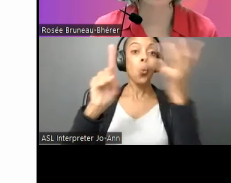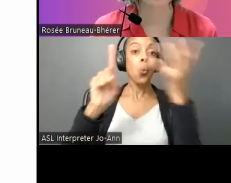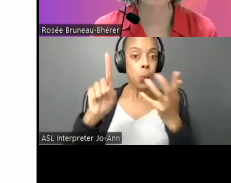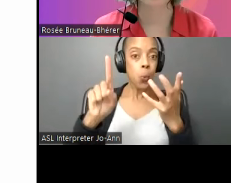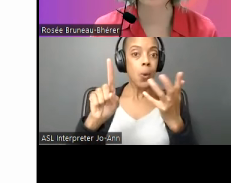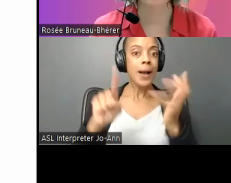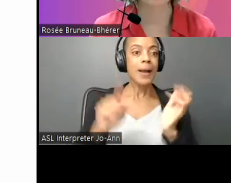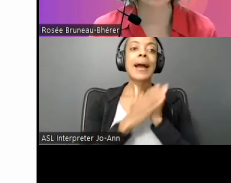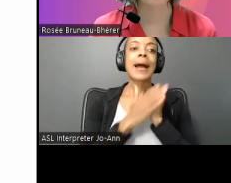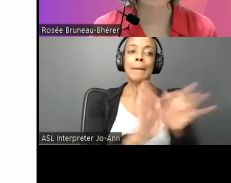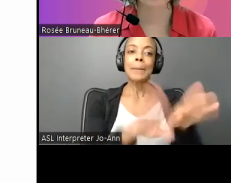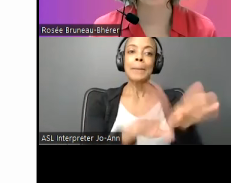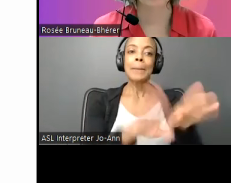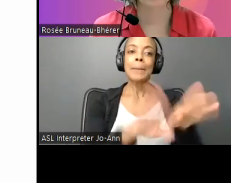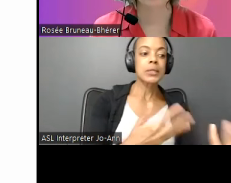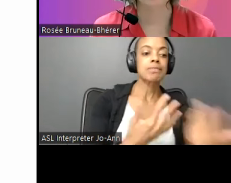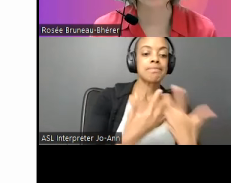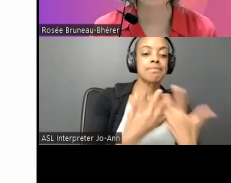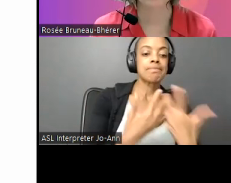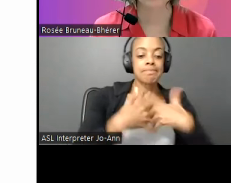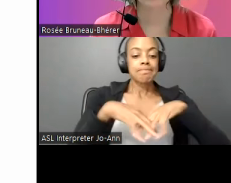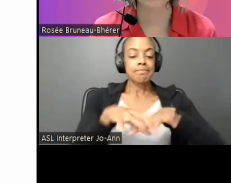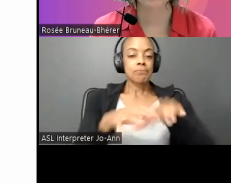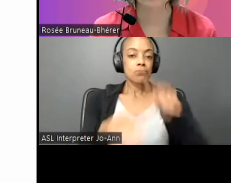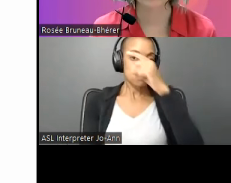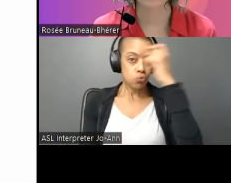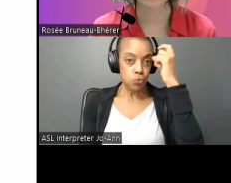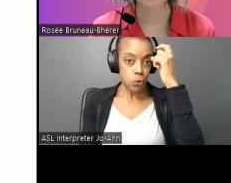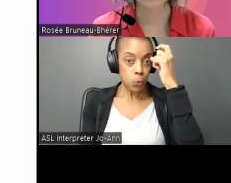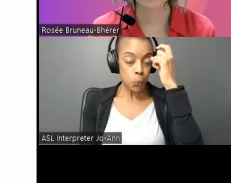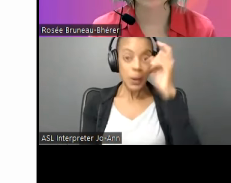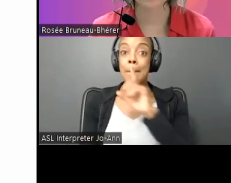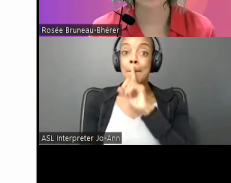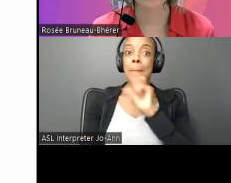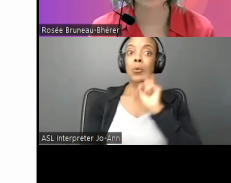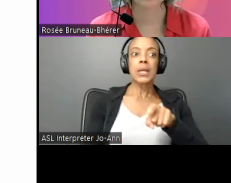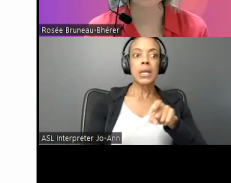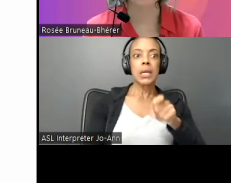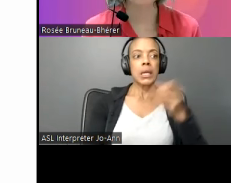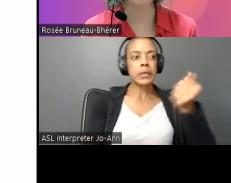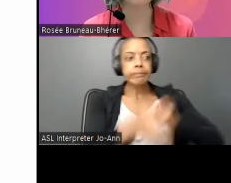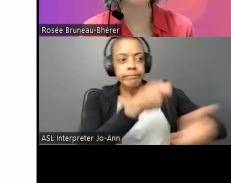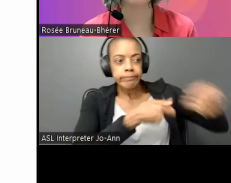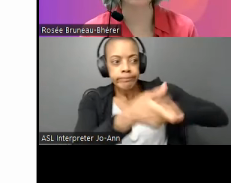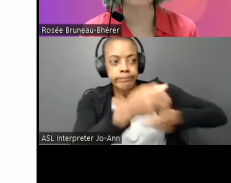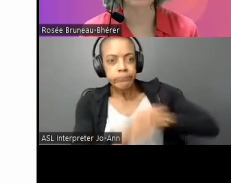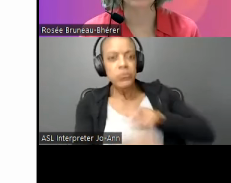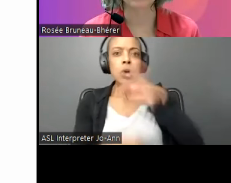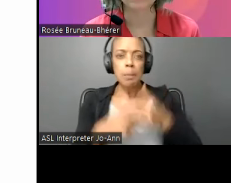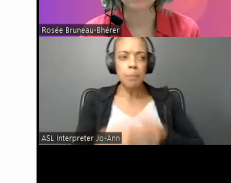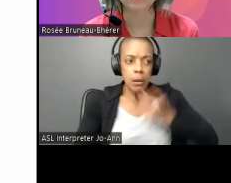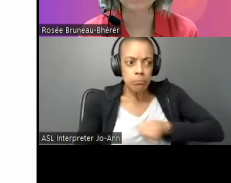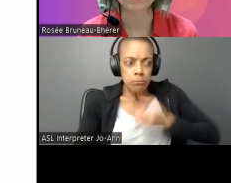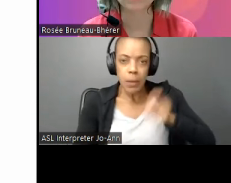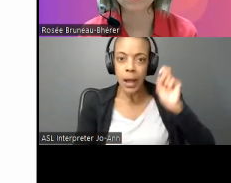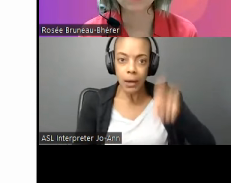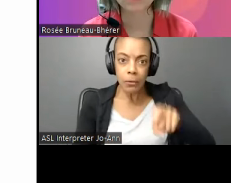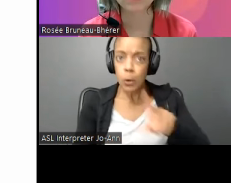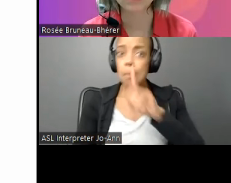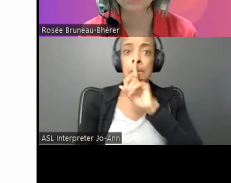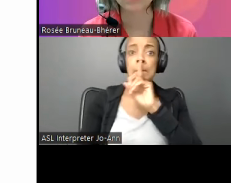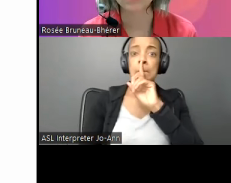integrate their trauma. It doesn't necessarily mean that they're supposed to talk about the trauma. It depends on what your mandate is